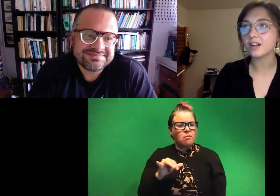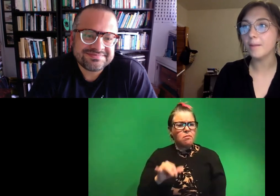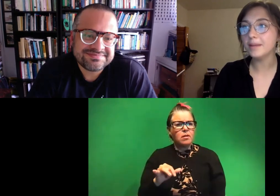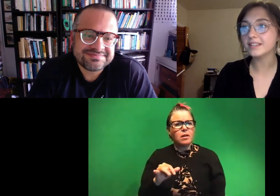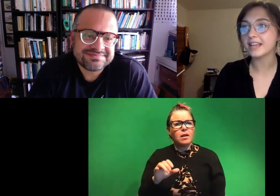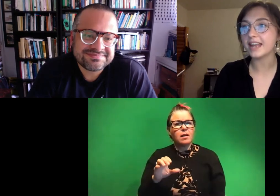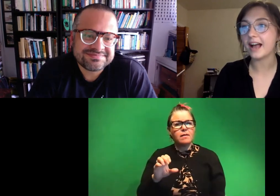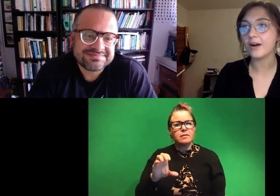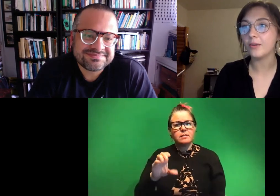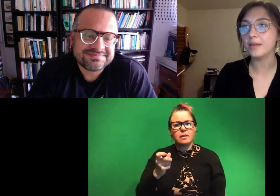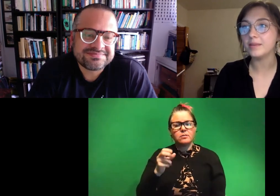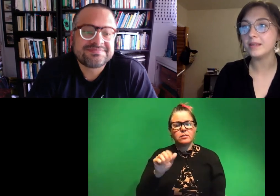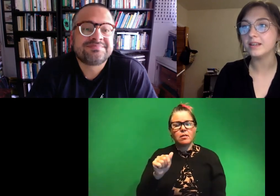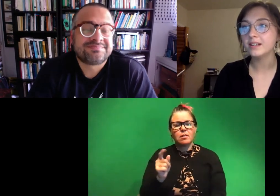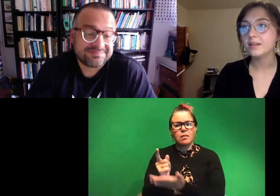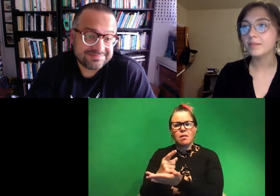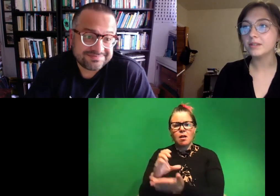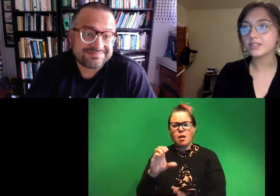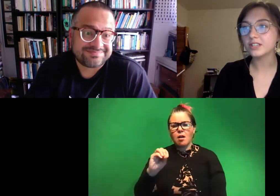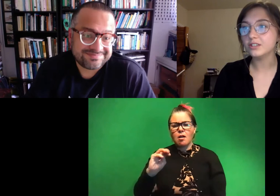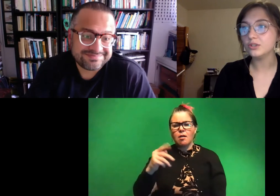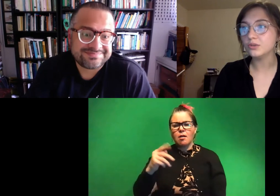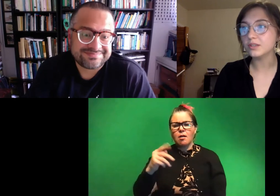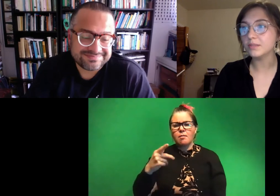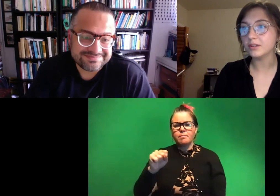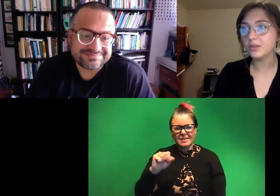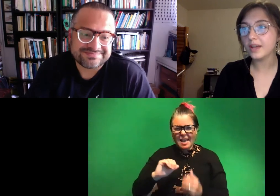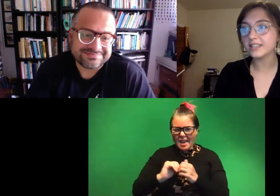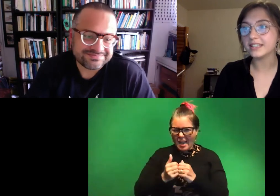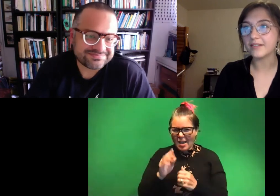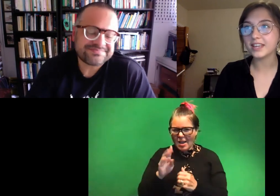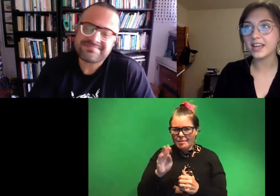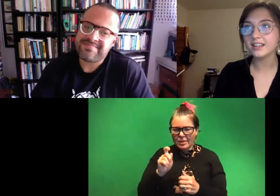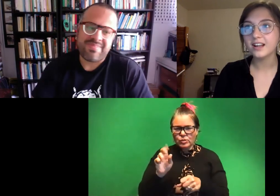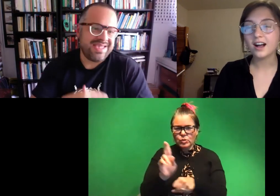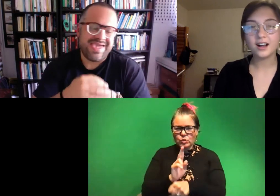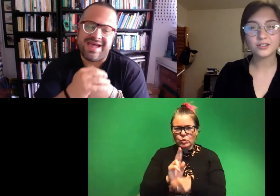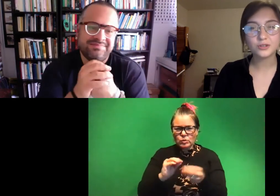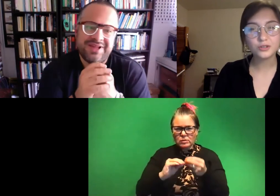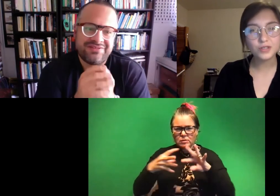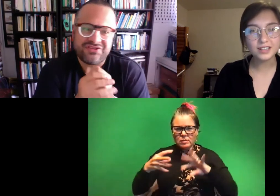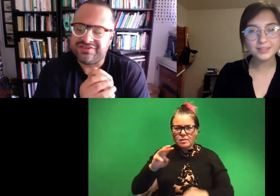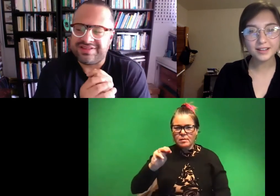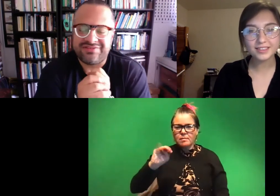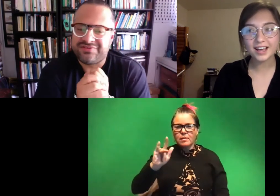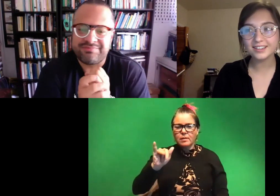celestial compass and how maybe beetles can use the Milky Way to navigate.